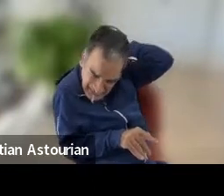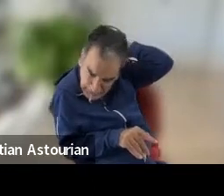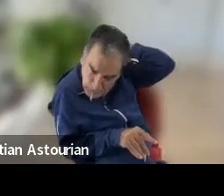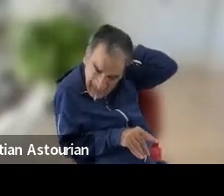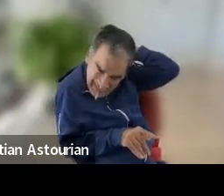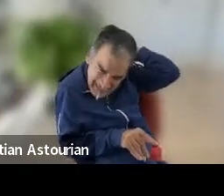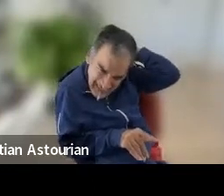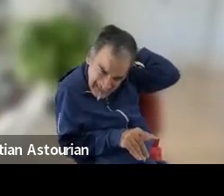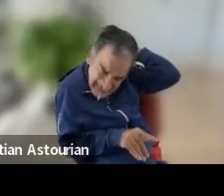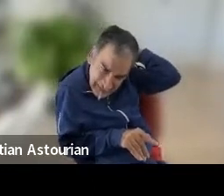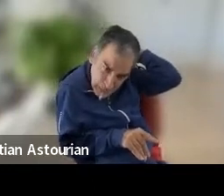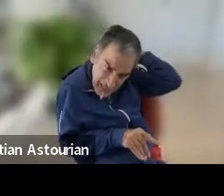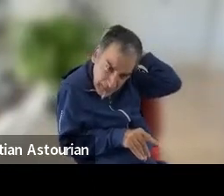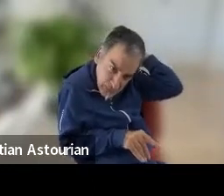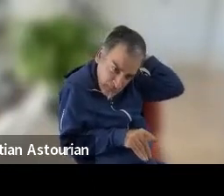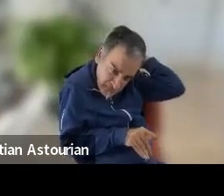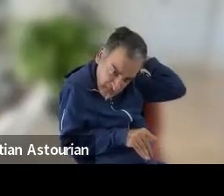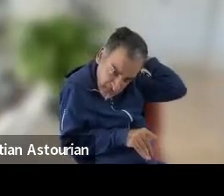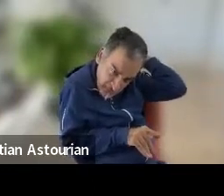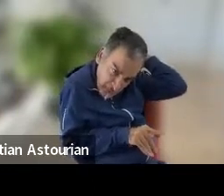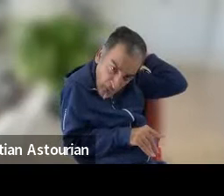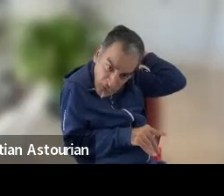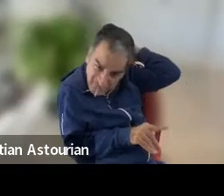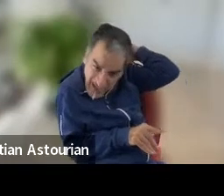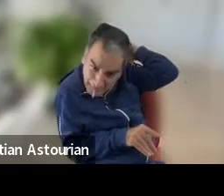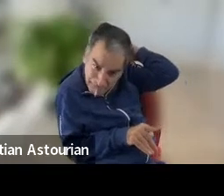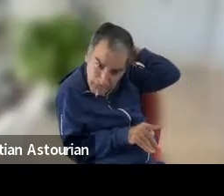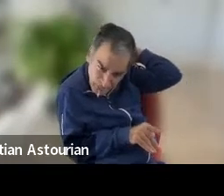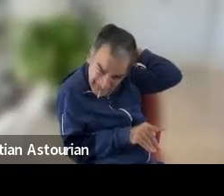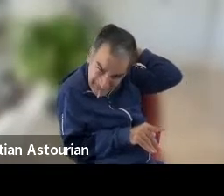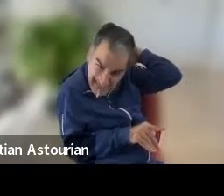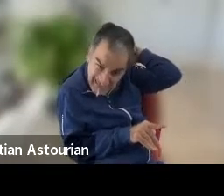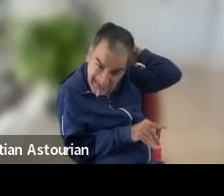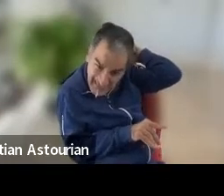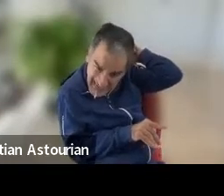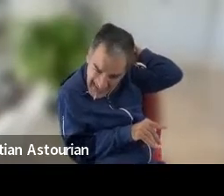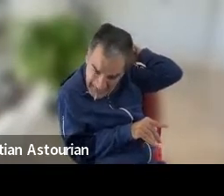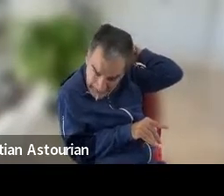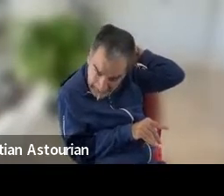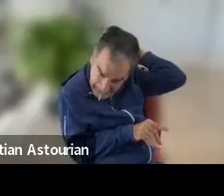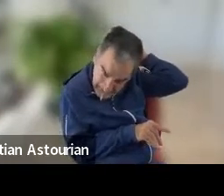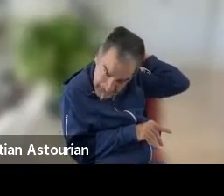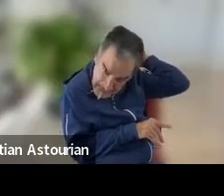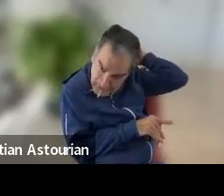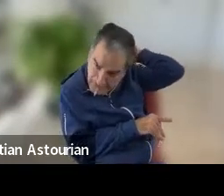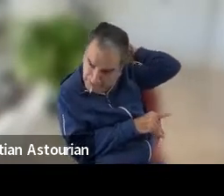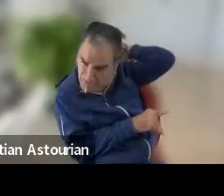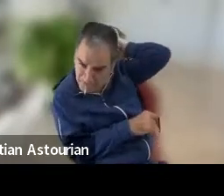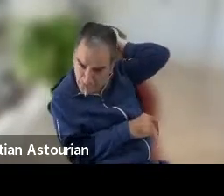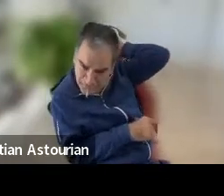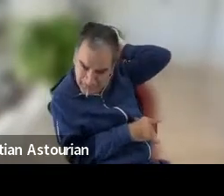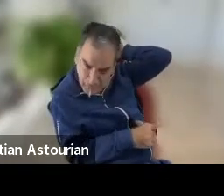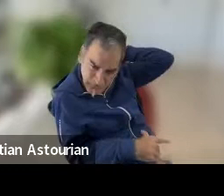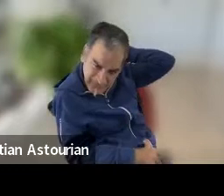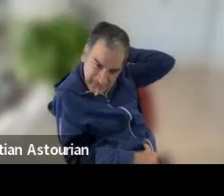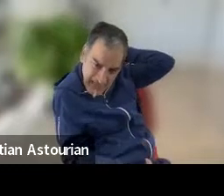This is to can create situations of abuse and neglect